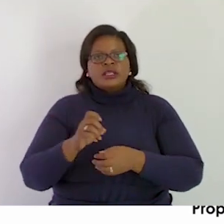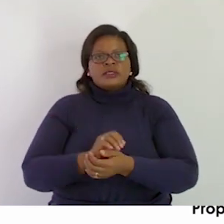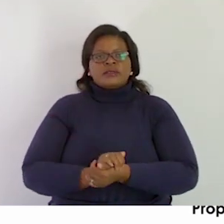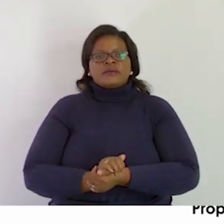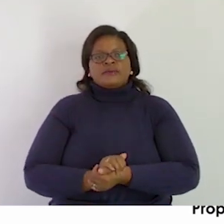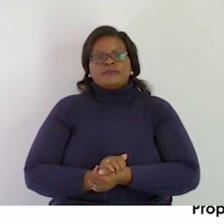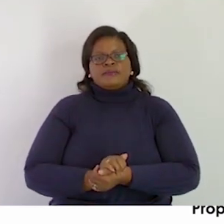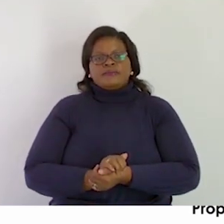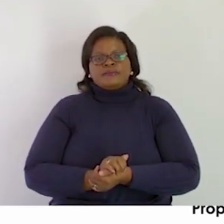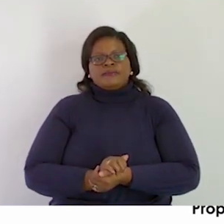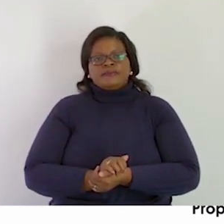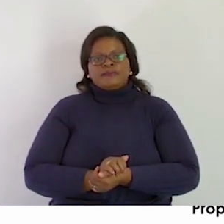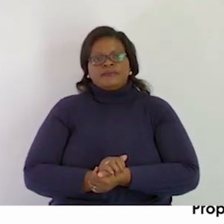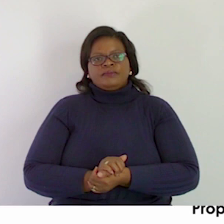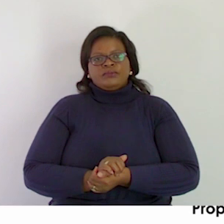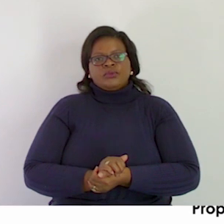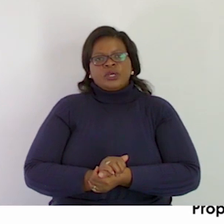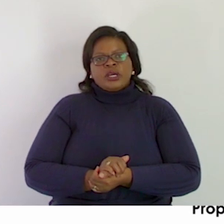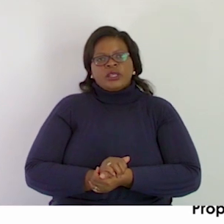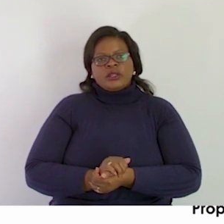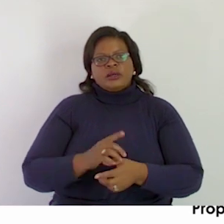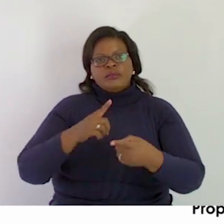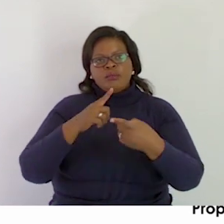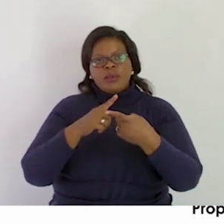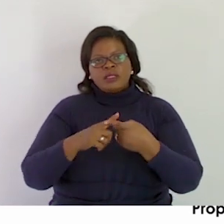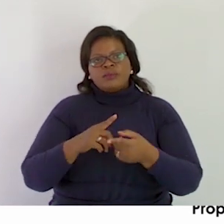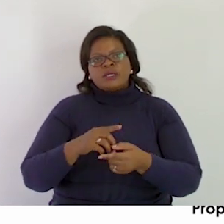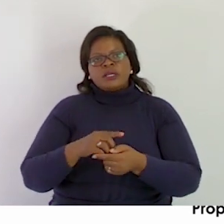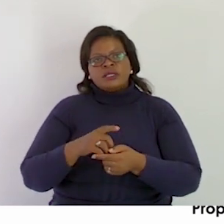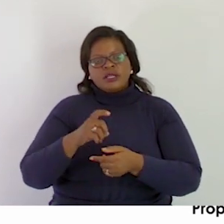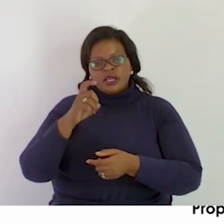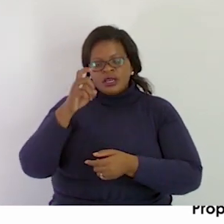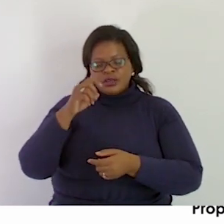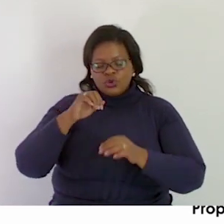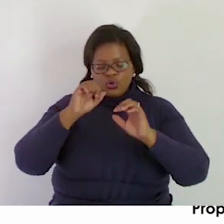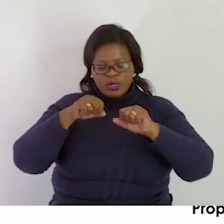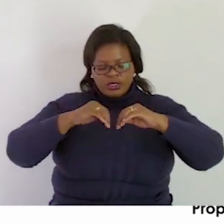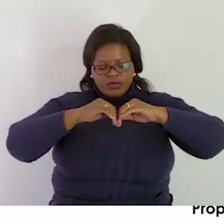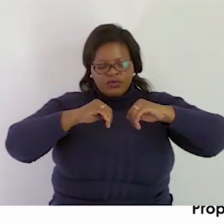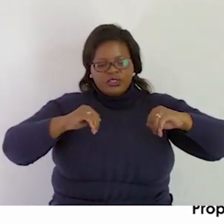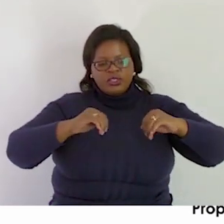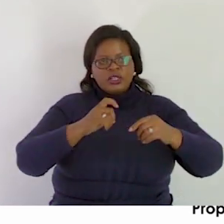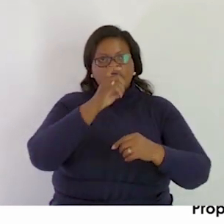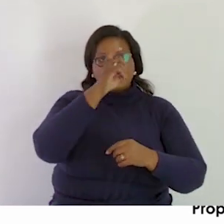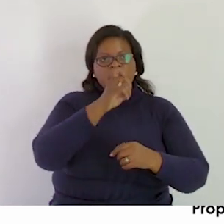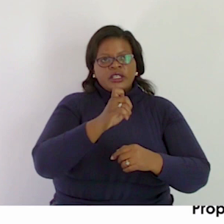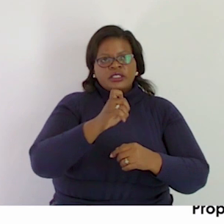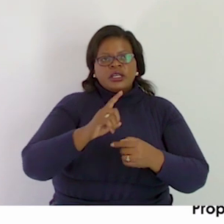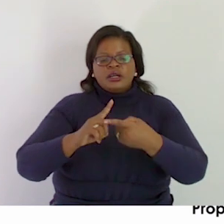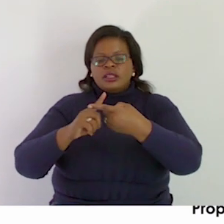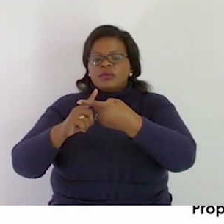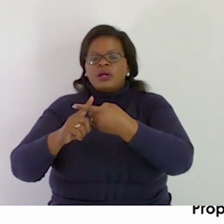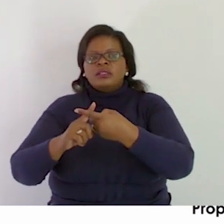between x and multiplication. So you have also to indicate the property. At C, you